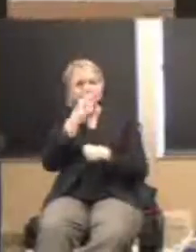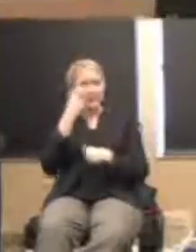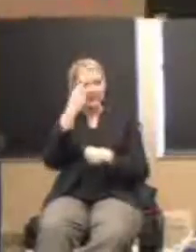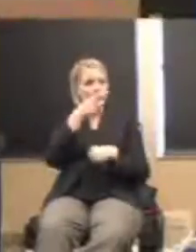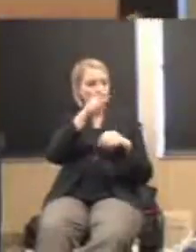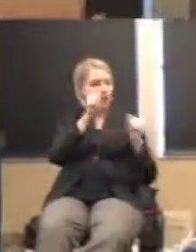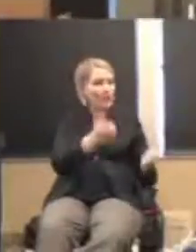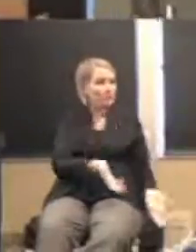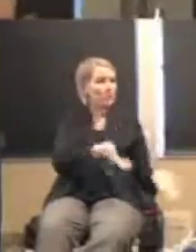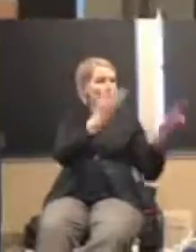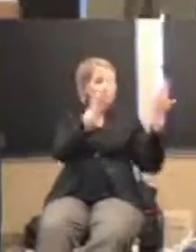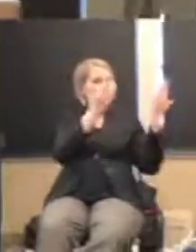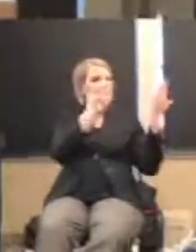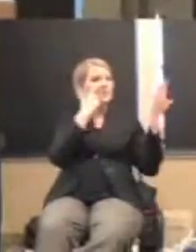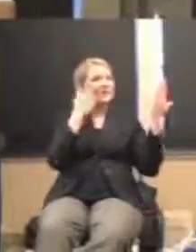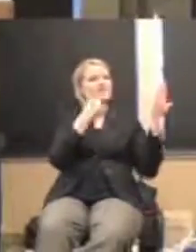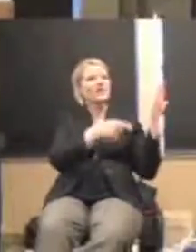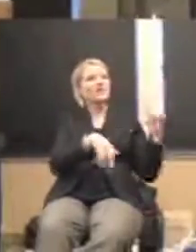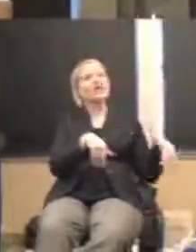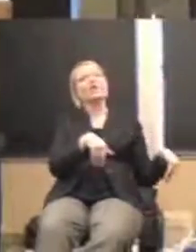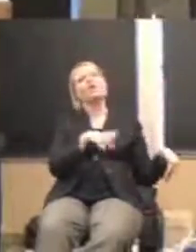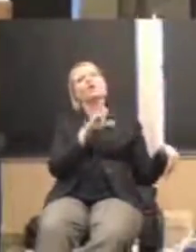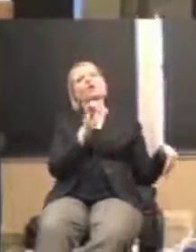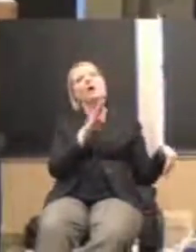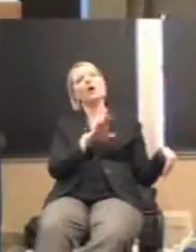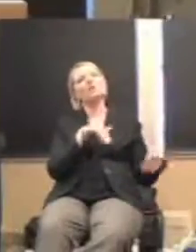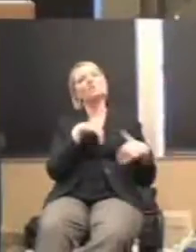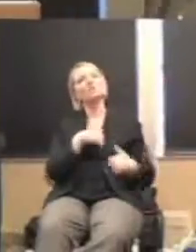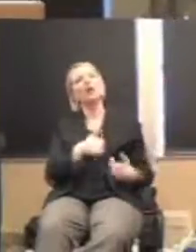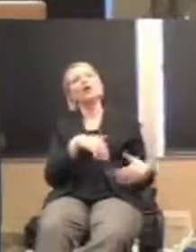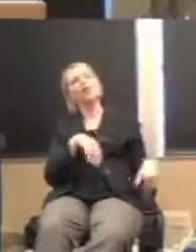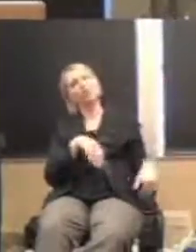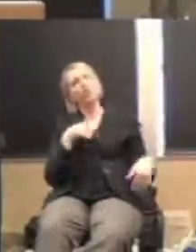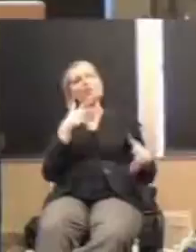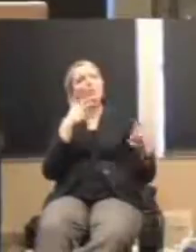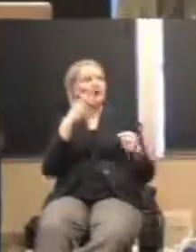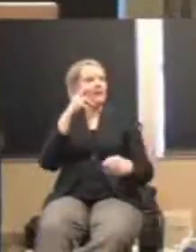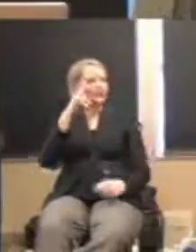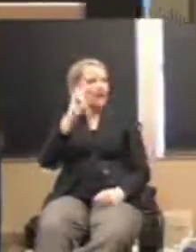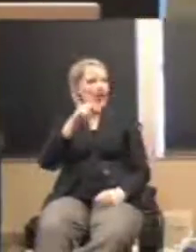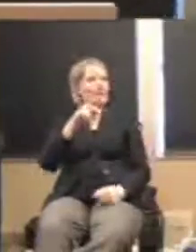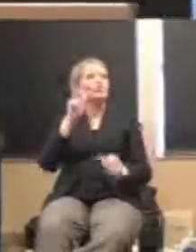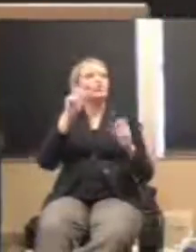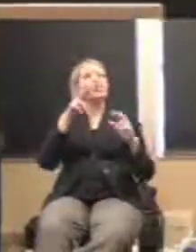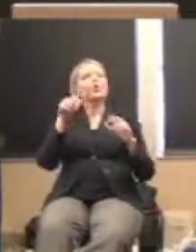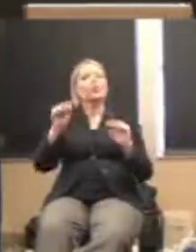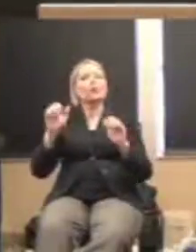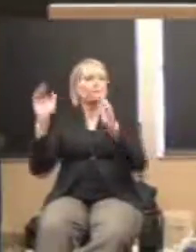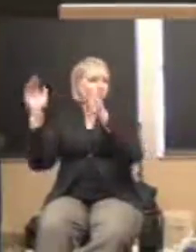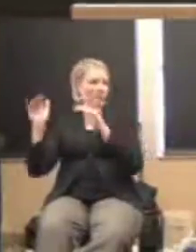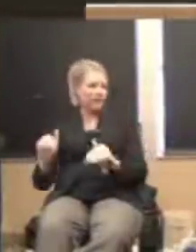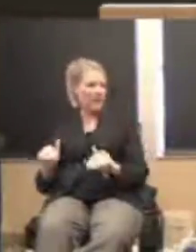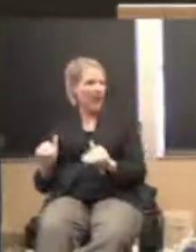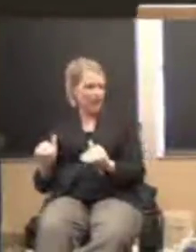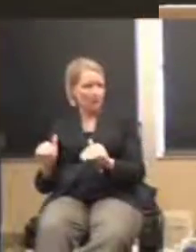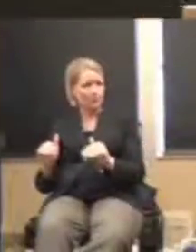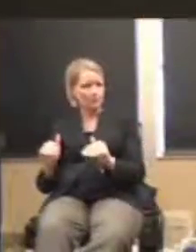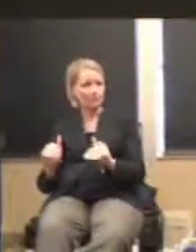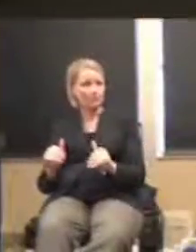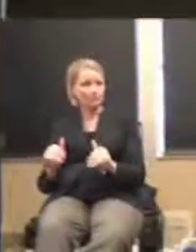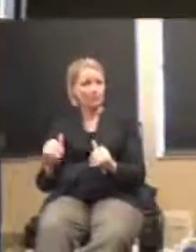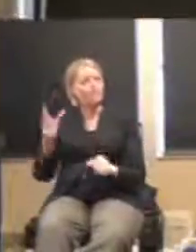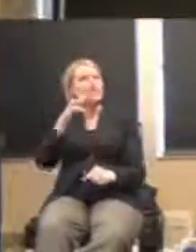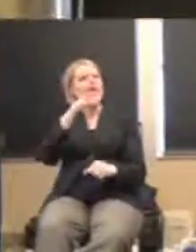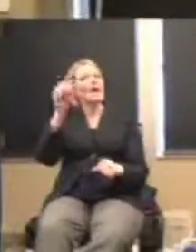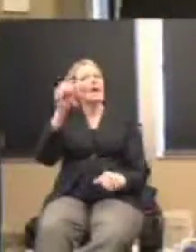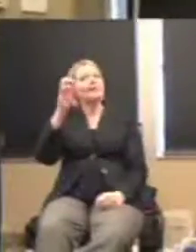them up because they just carved out and they're so tired and they want to take a nap, or you can bring them down. And